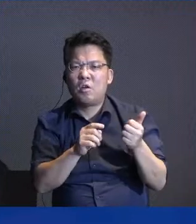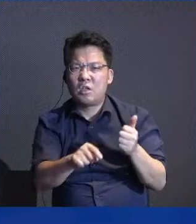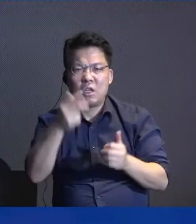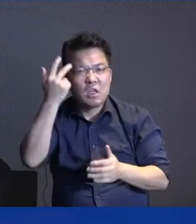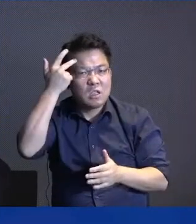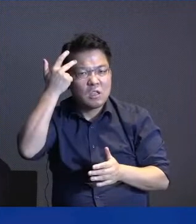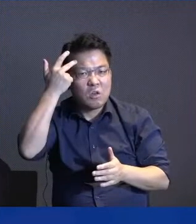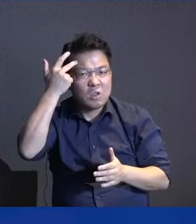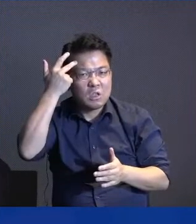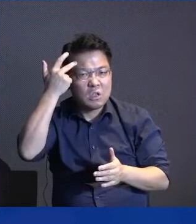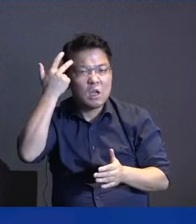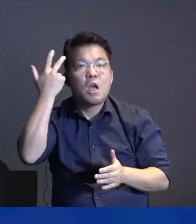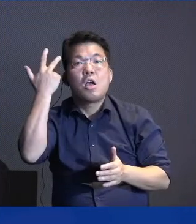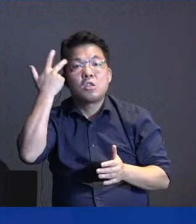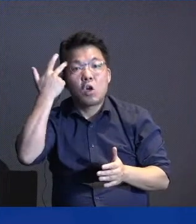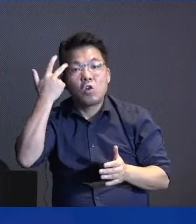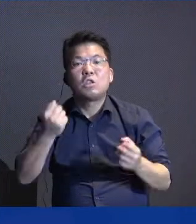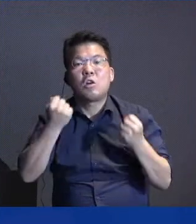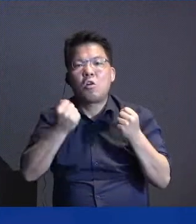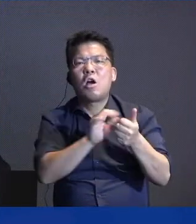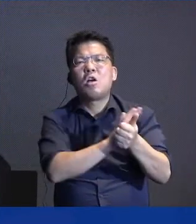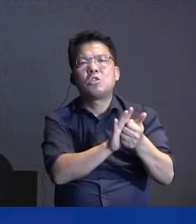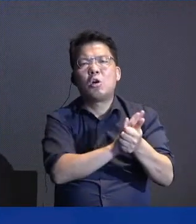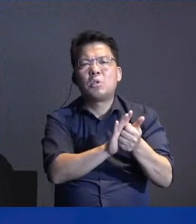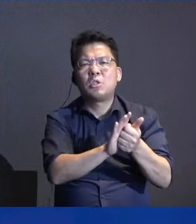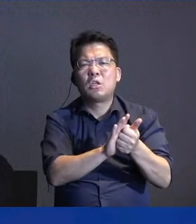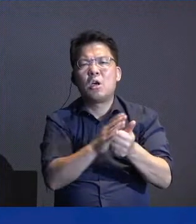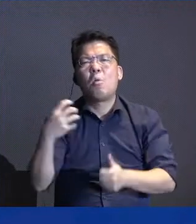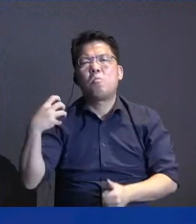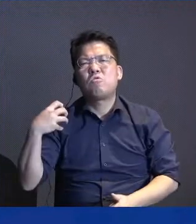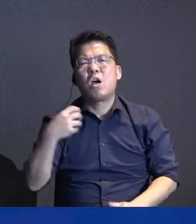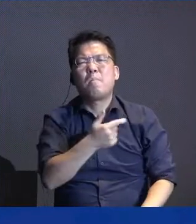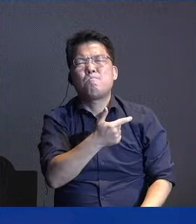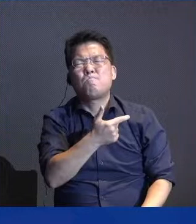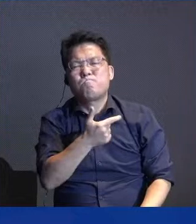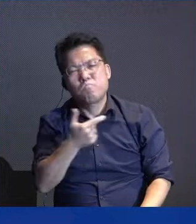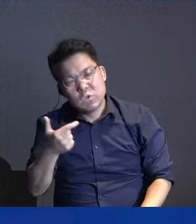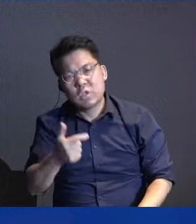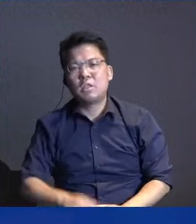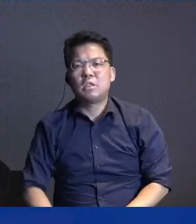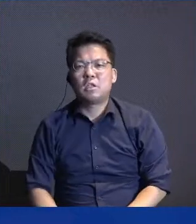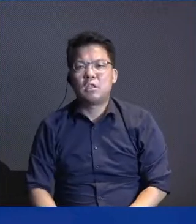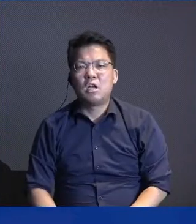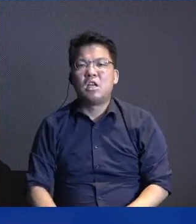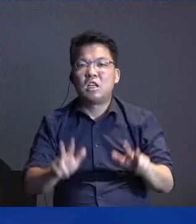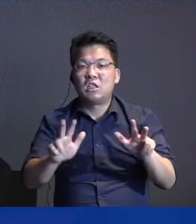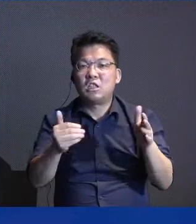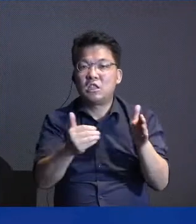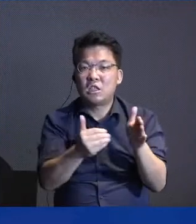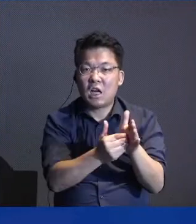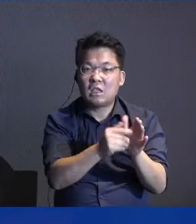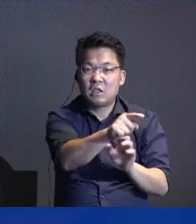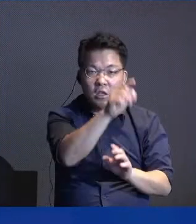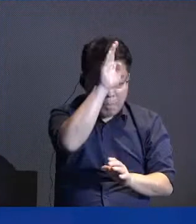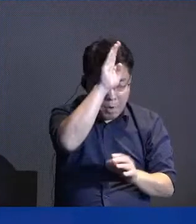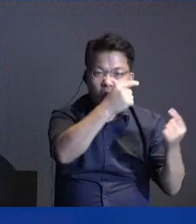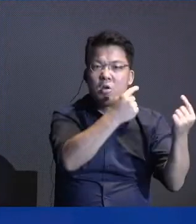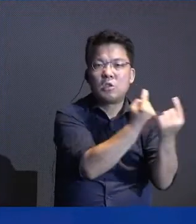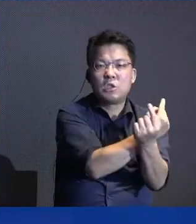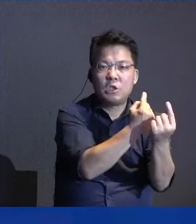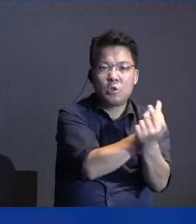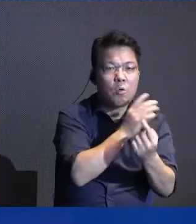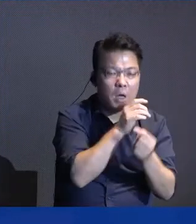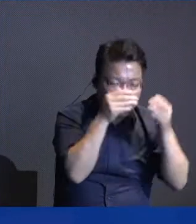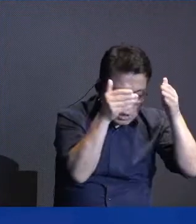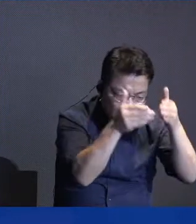we cannot just look at symptom recovery. So it's very important to look at the social determinants. Now,